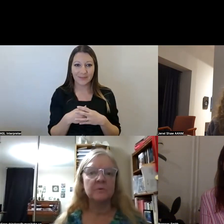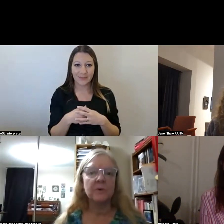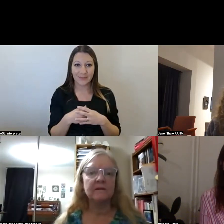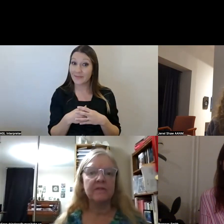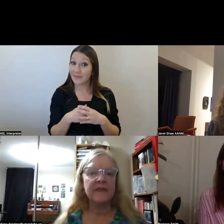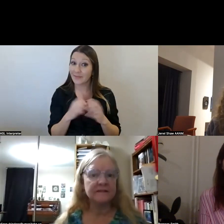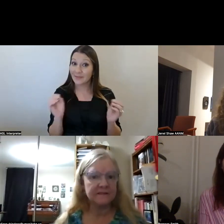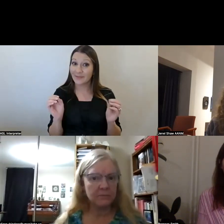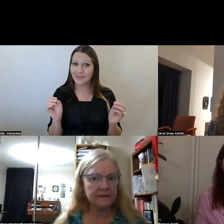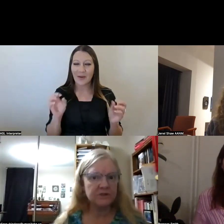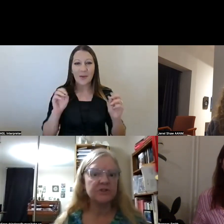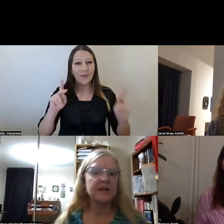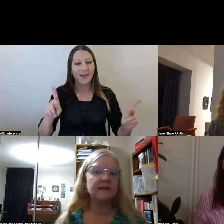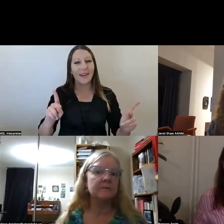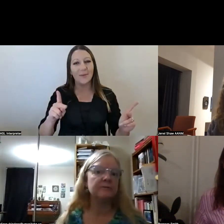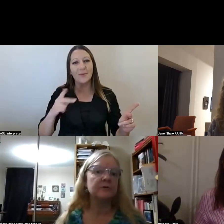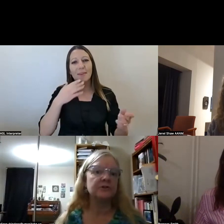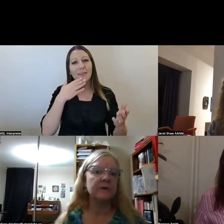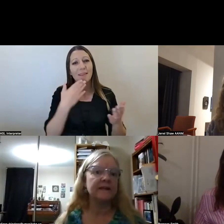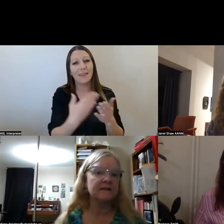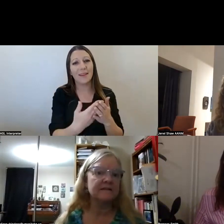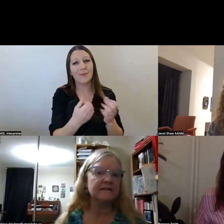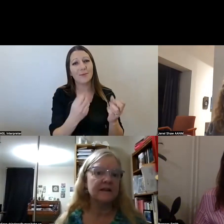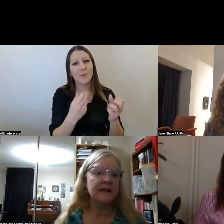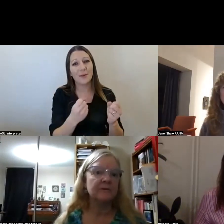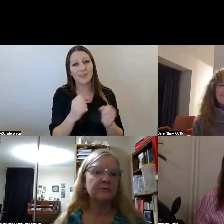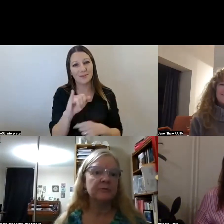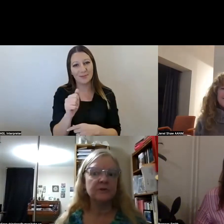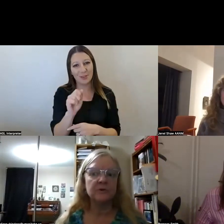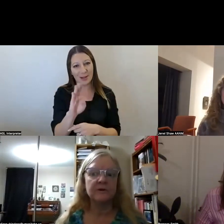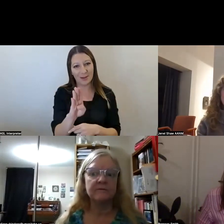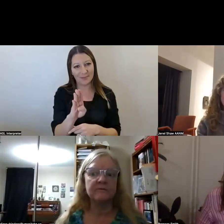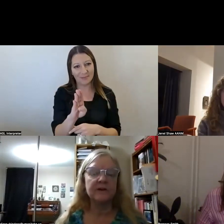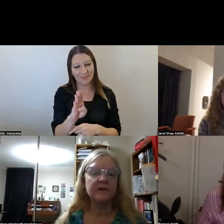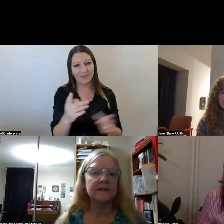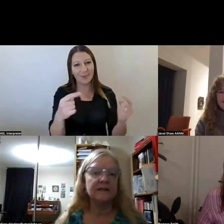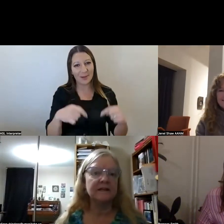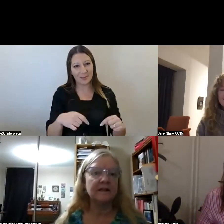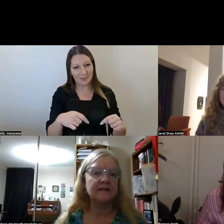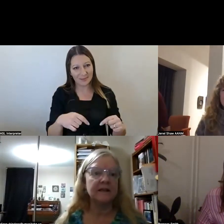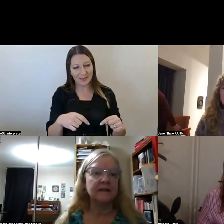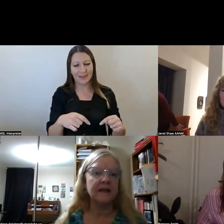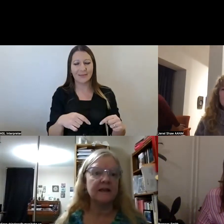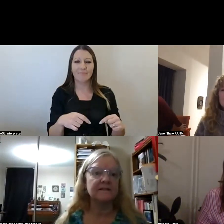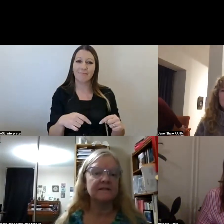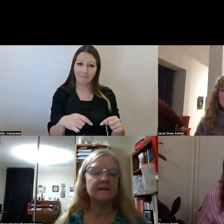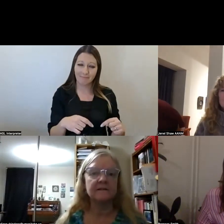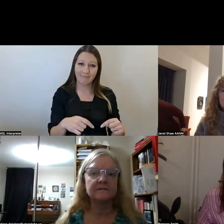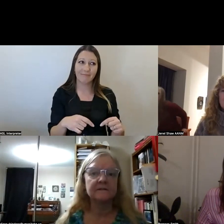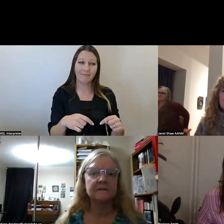Okay, well, thanks so much, Jacob, for joining us and for your very enlightening